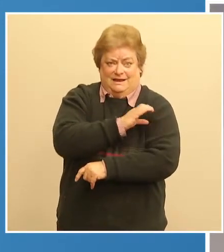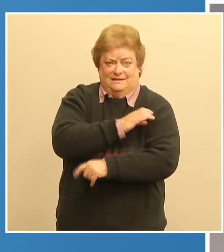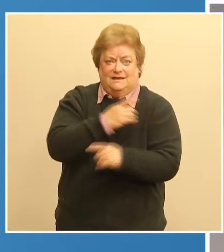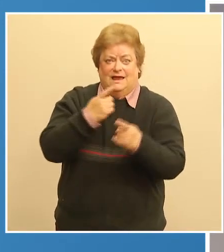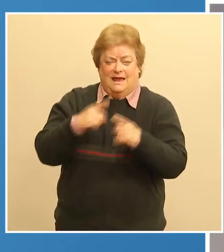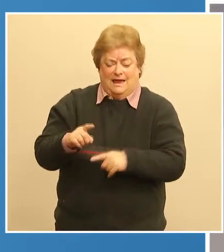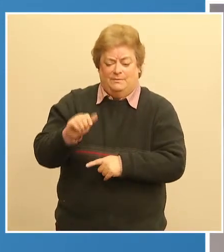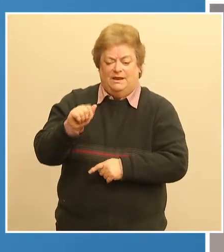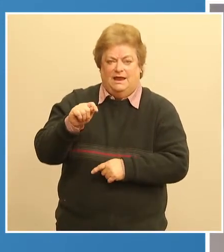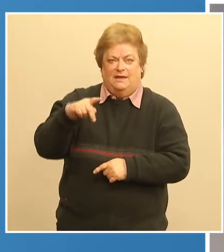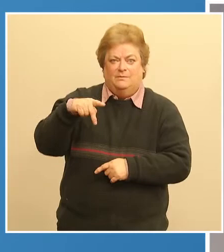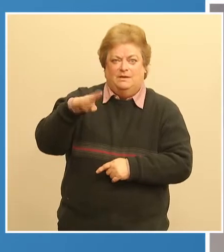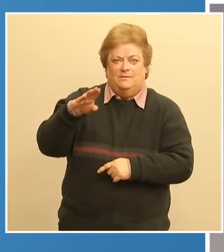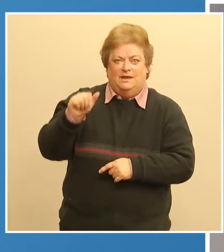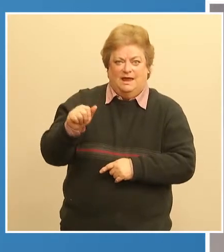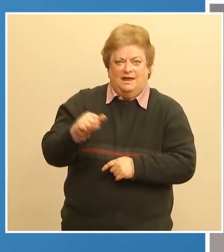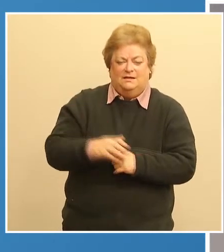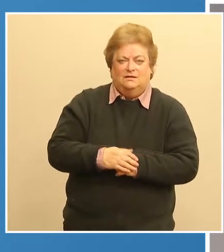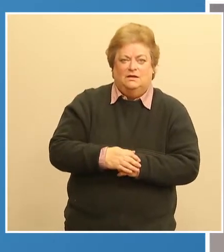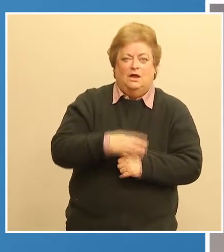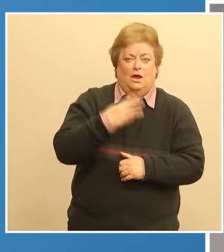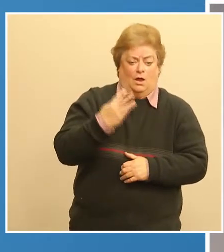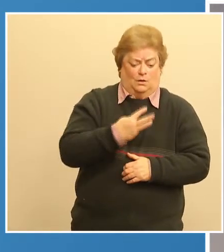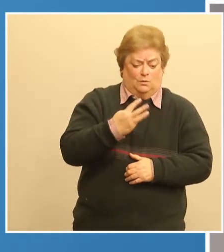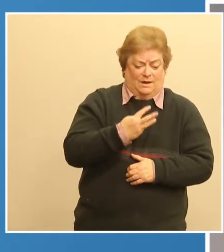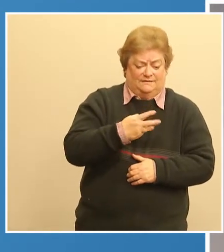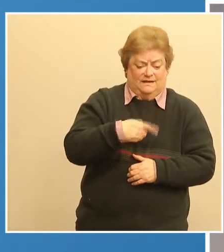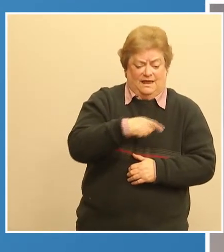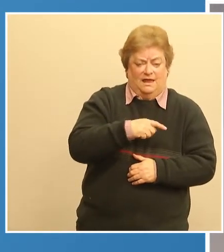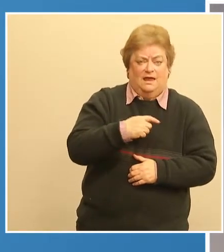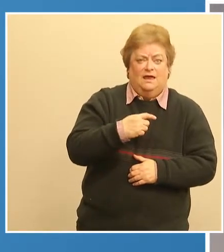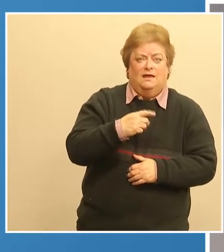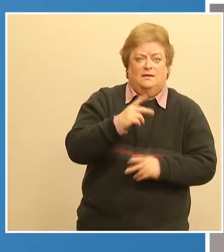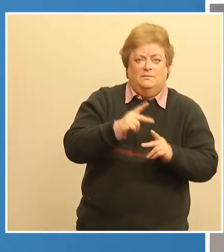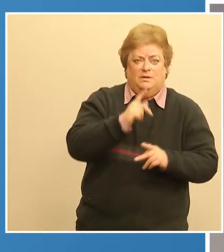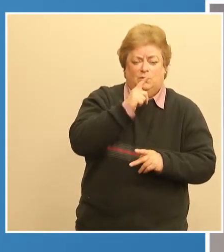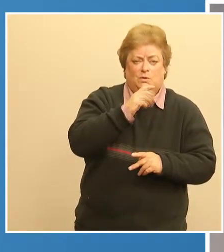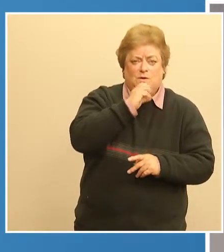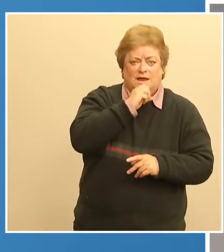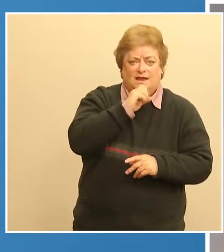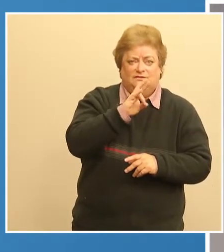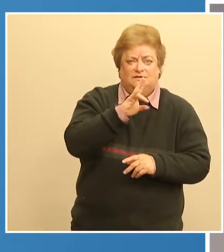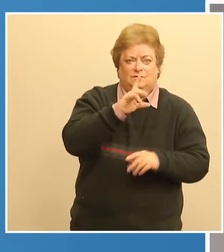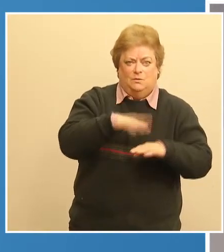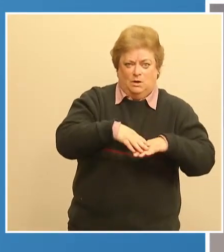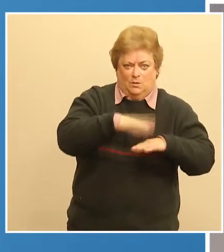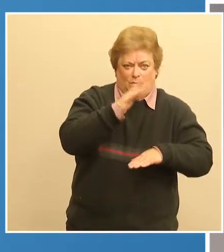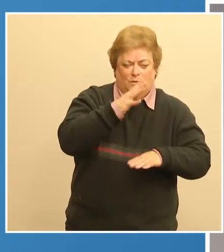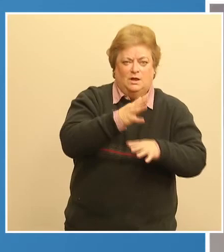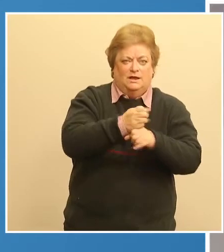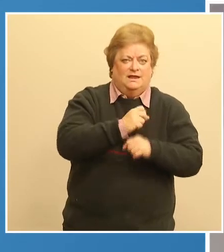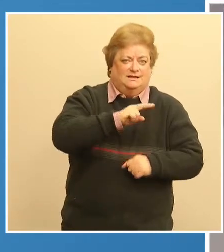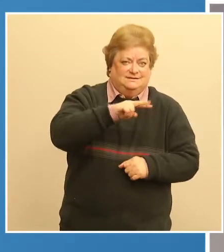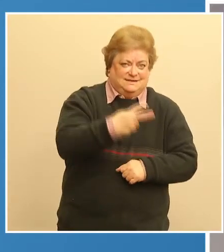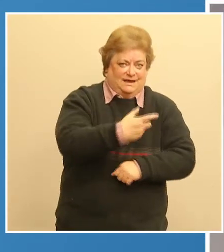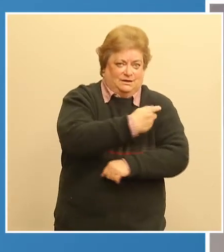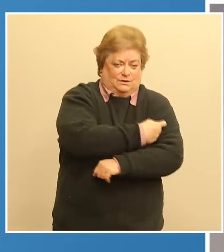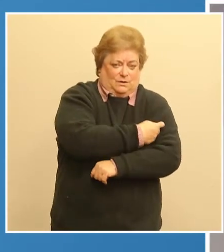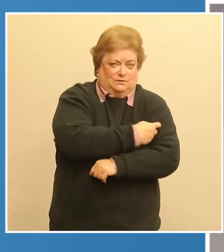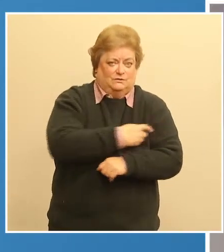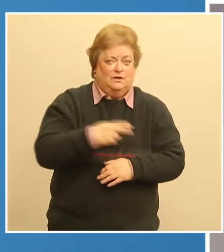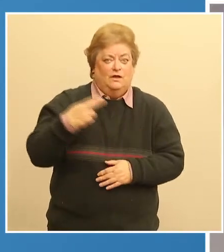Pinnacle Bank Arena. On Wednesday, residents age 71 and older will receive their second doses of